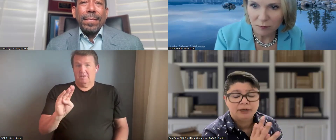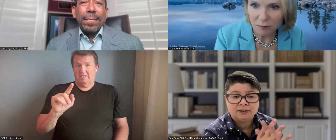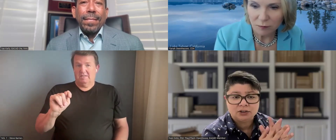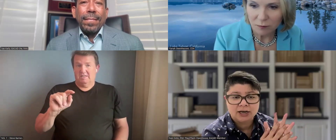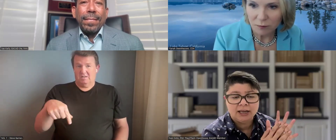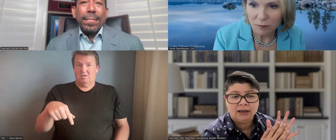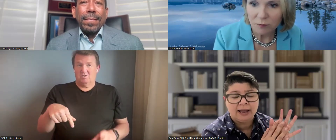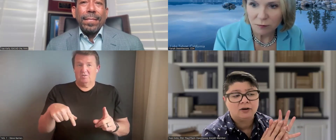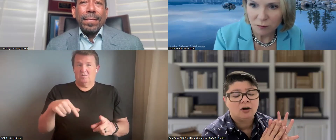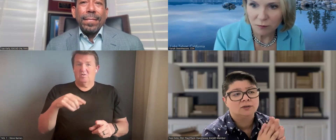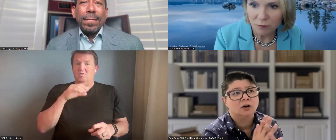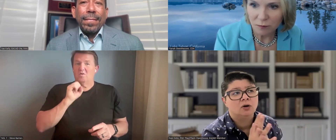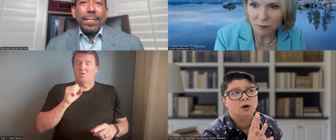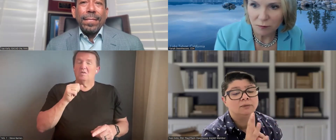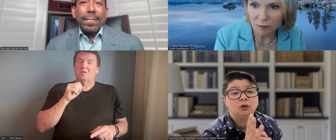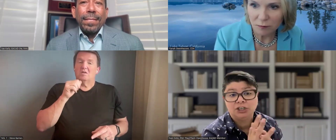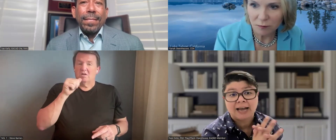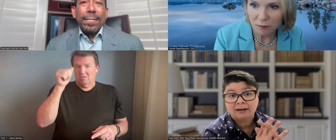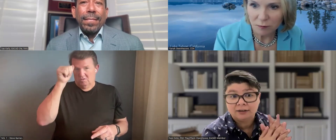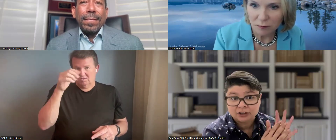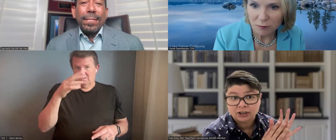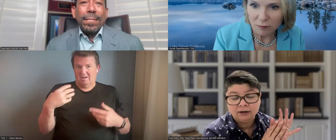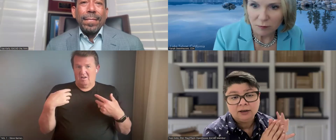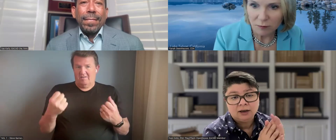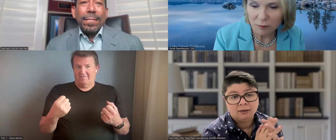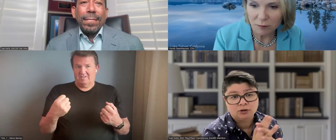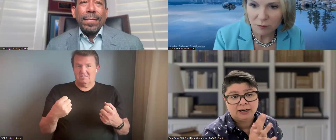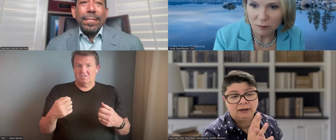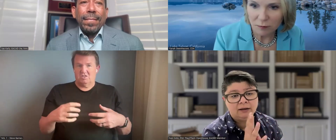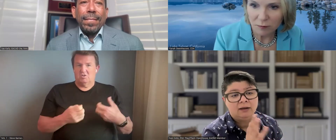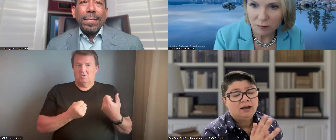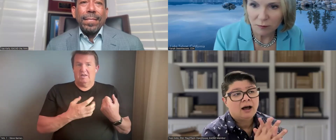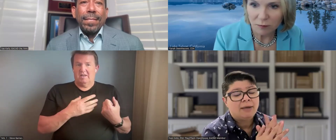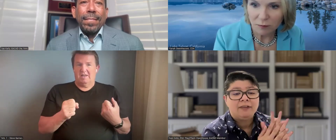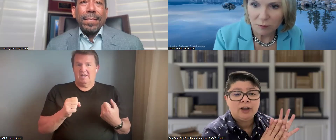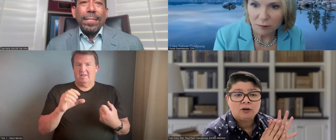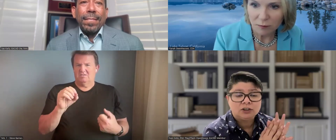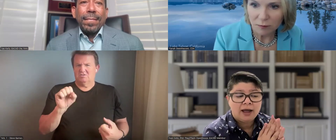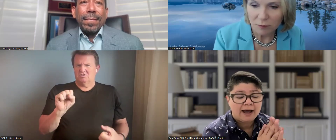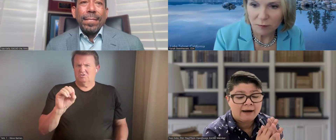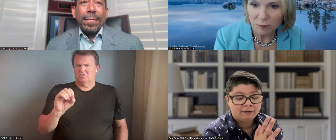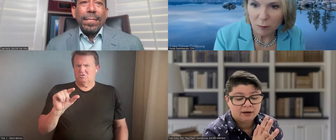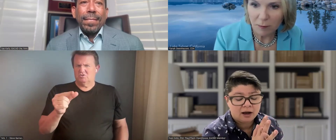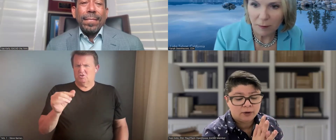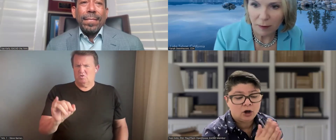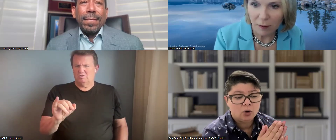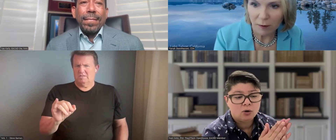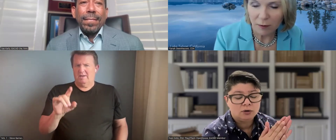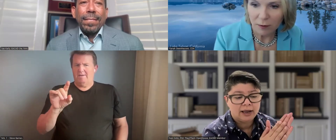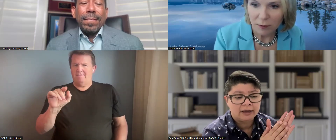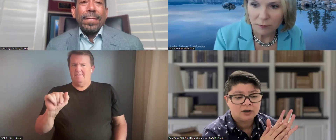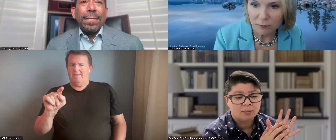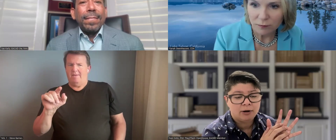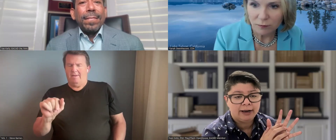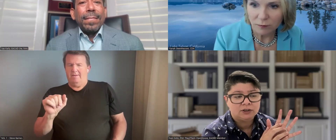cultural competence training, and also SOGI data collection training. And then we also have, we